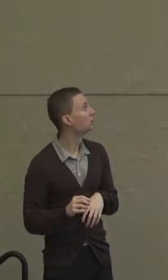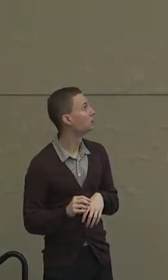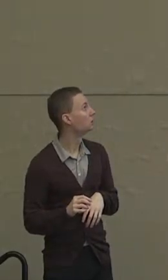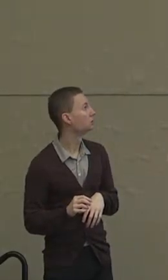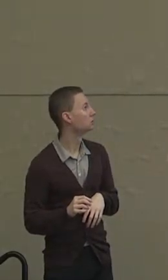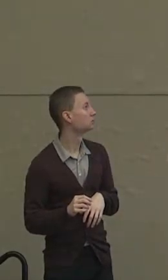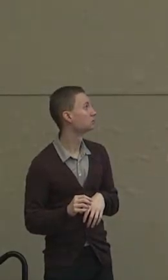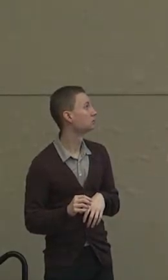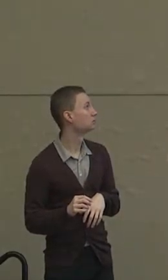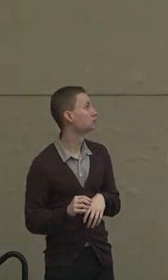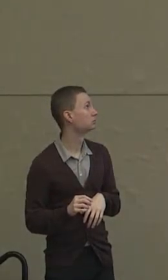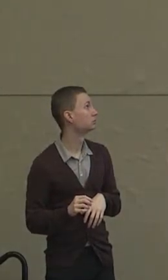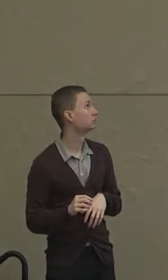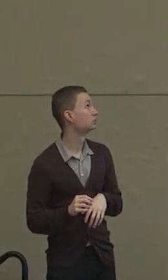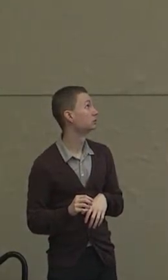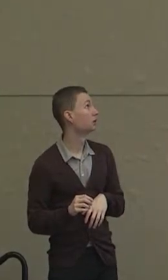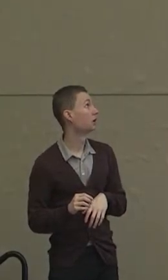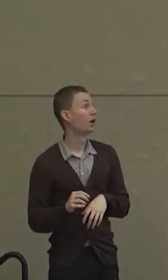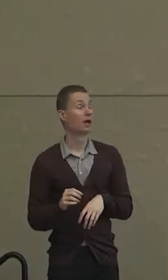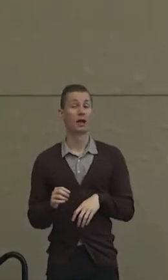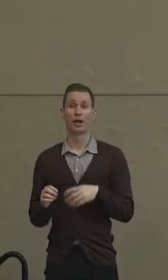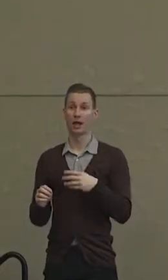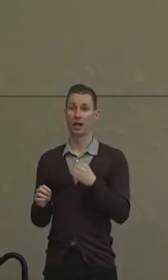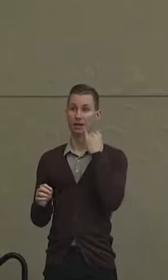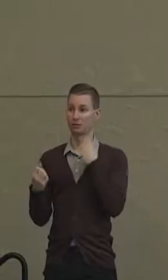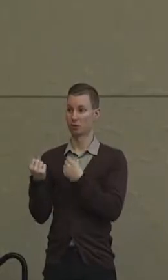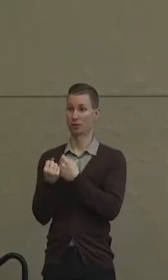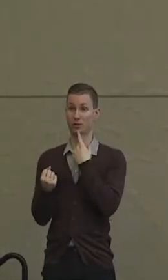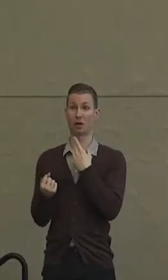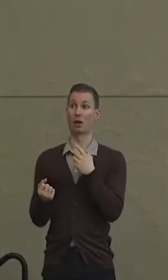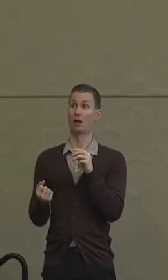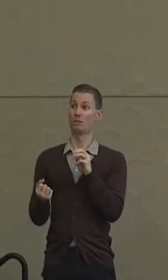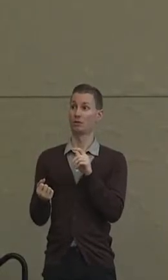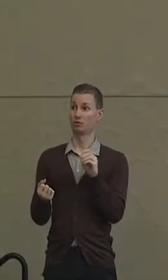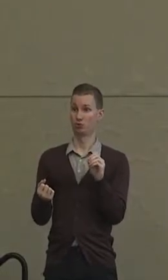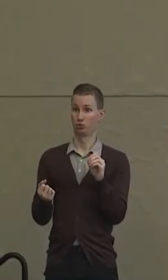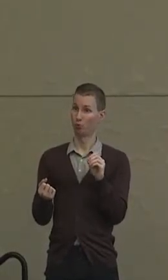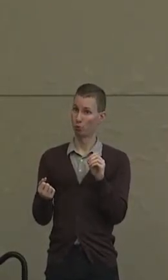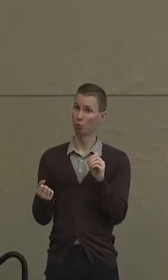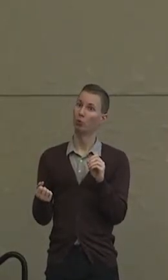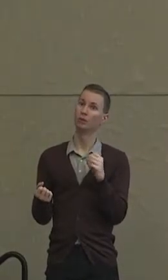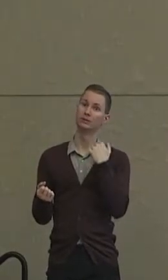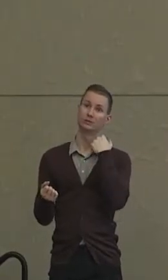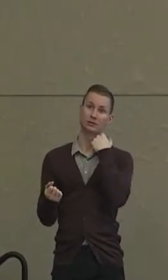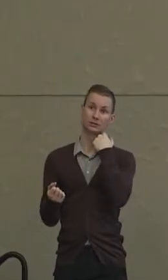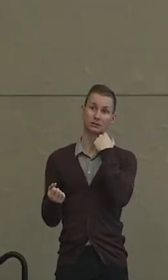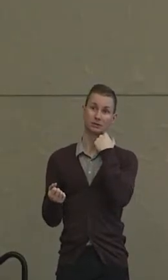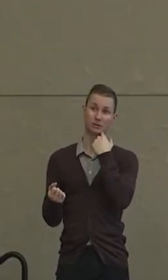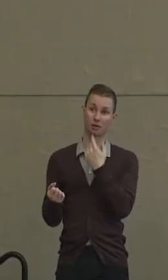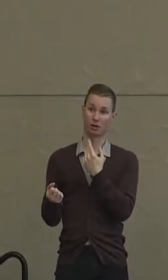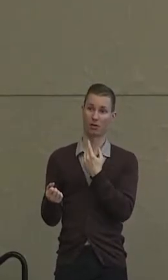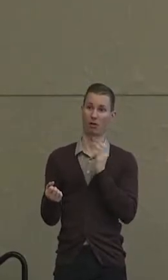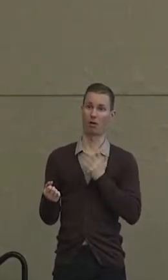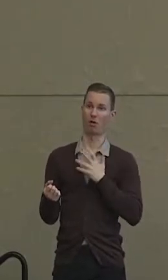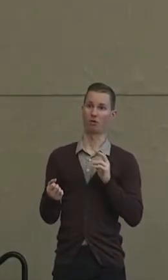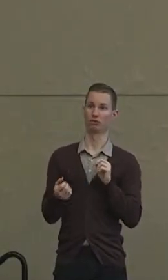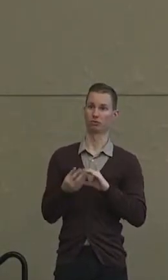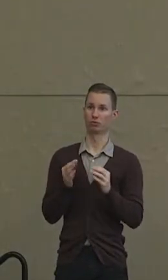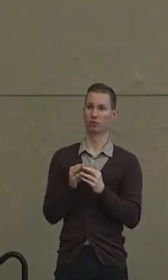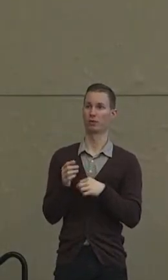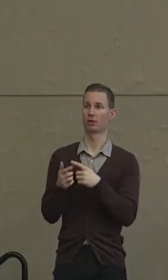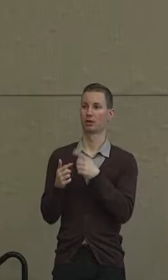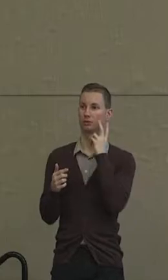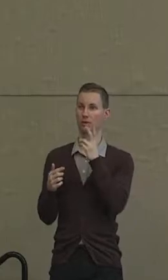And to support them by simply saying Me Too, like by telling them our own stories, you're gonna get these